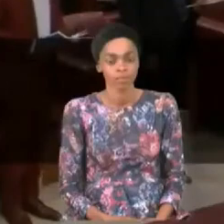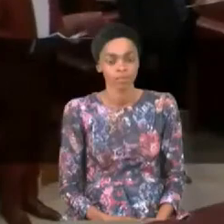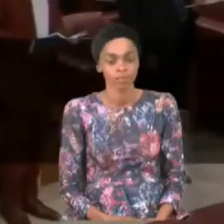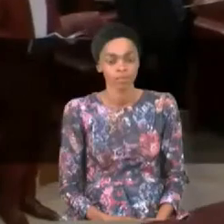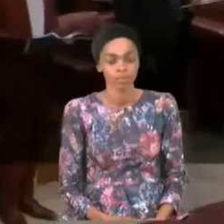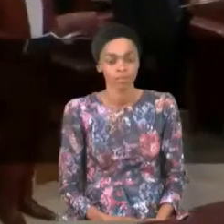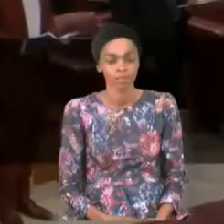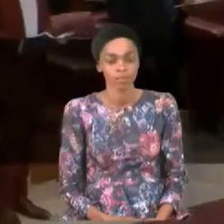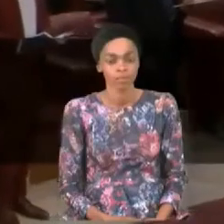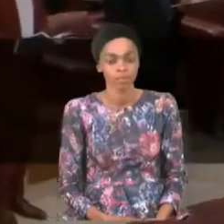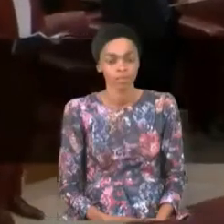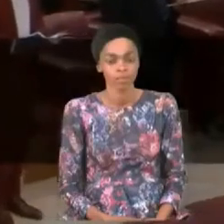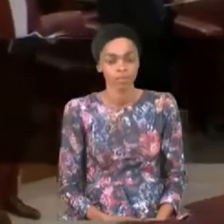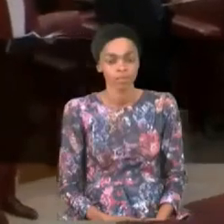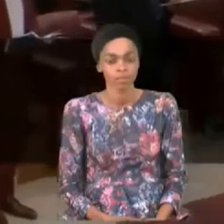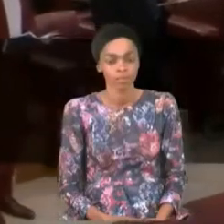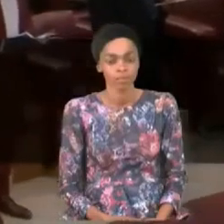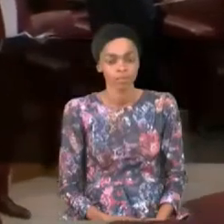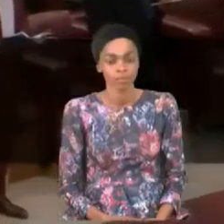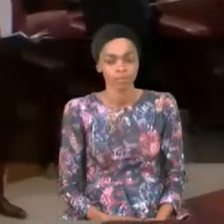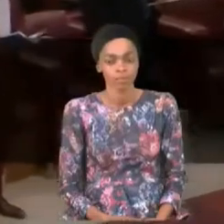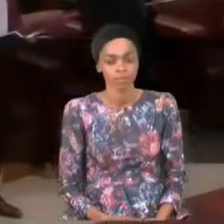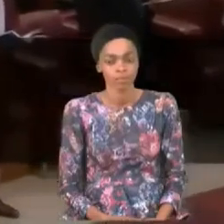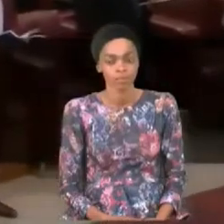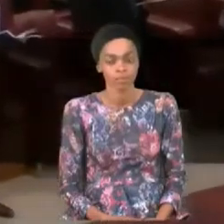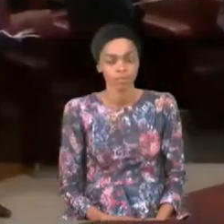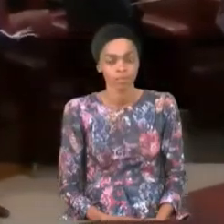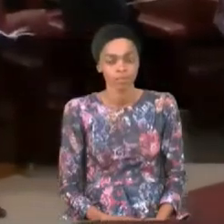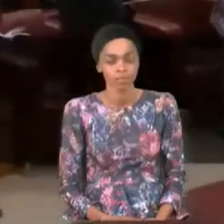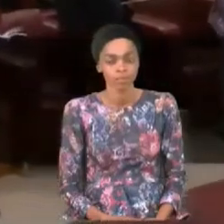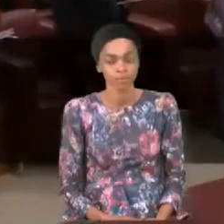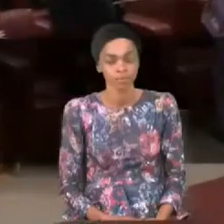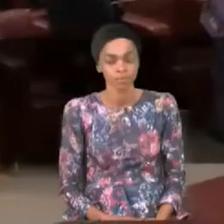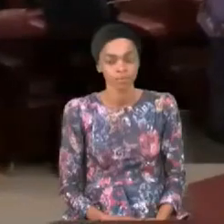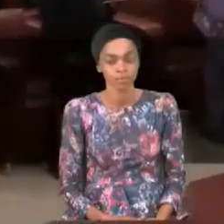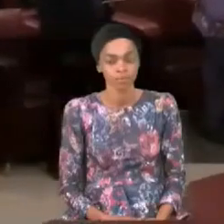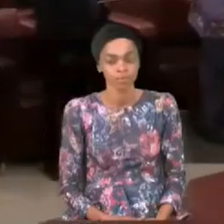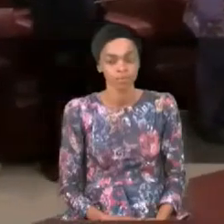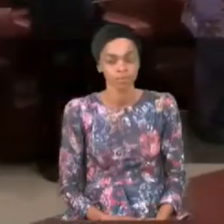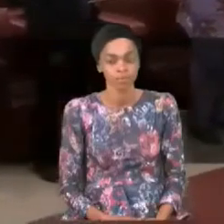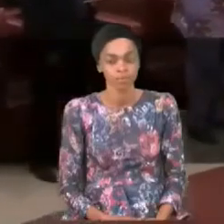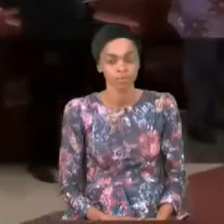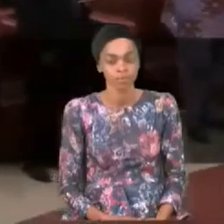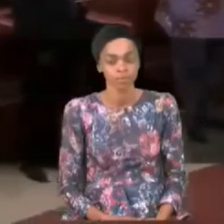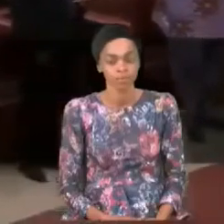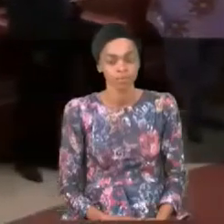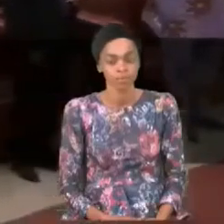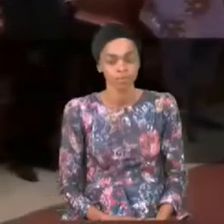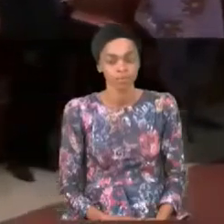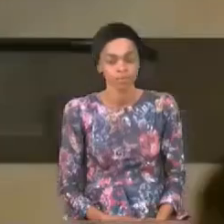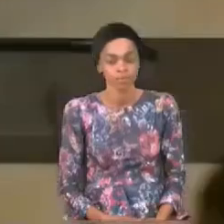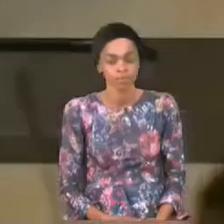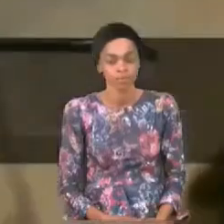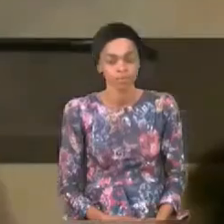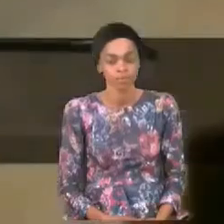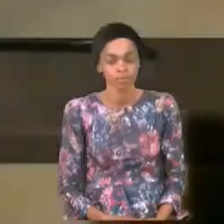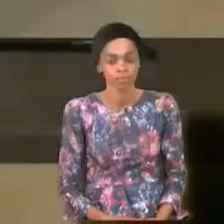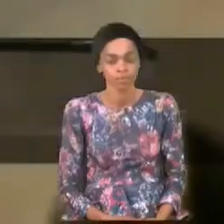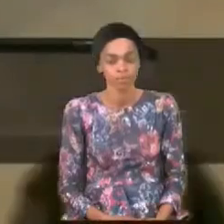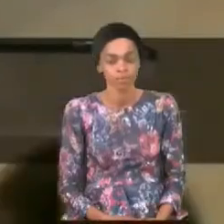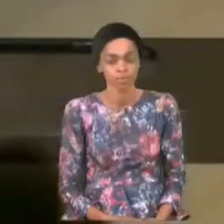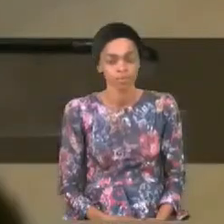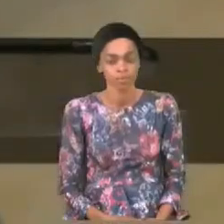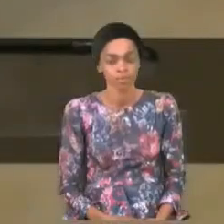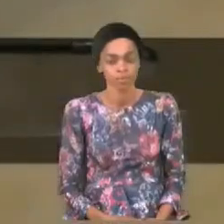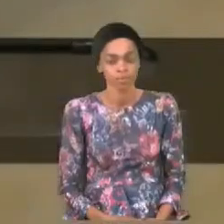To the fountain of life, let the weary be led. In the cross and its banner, our